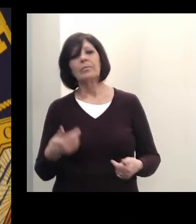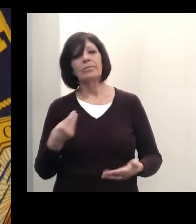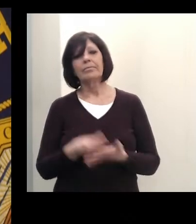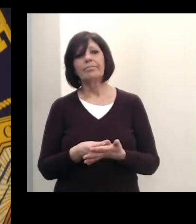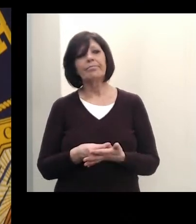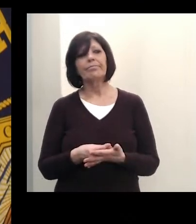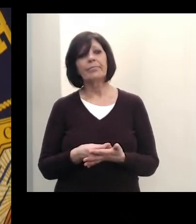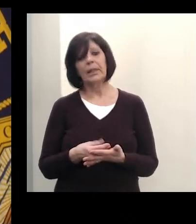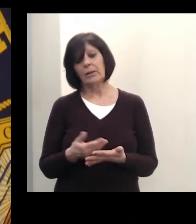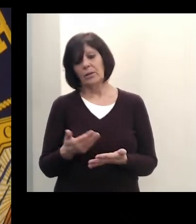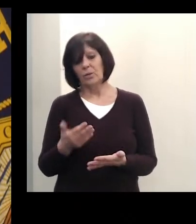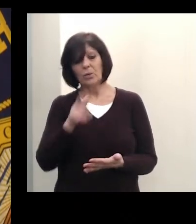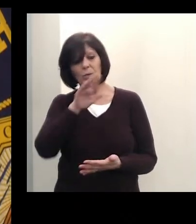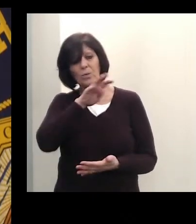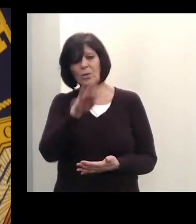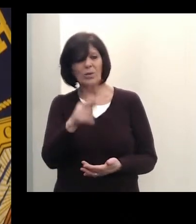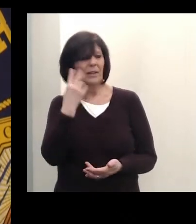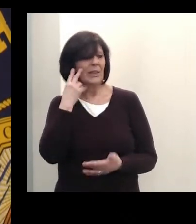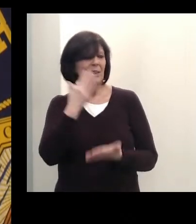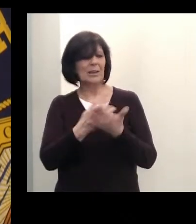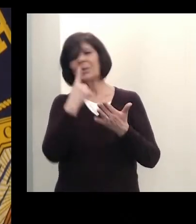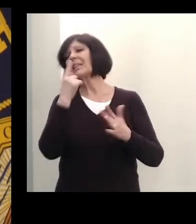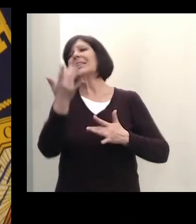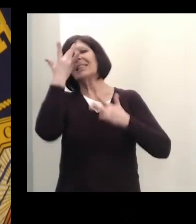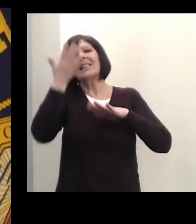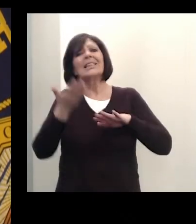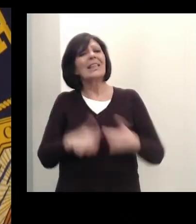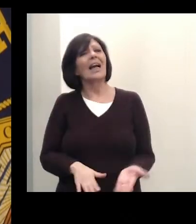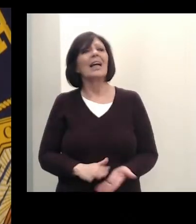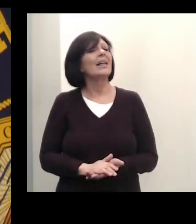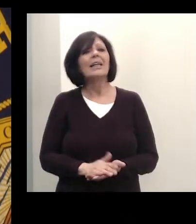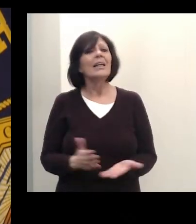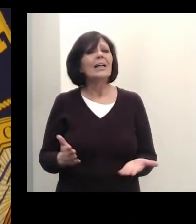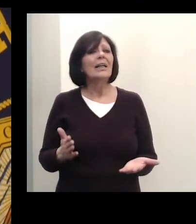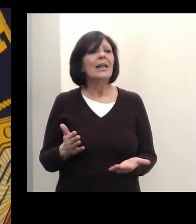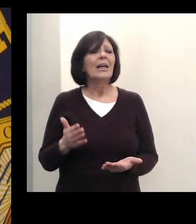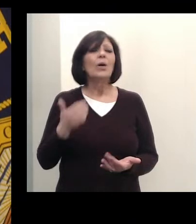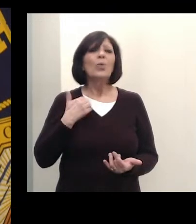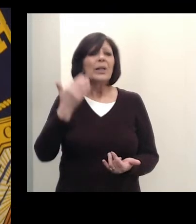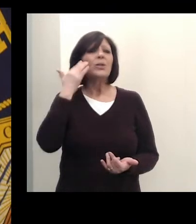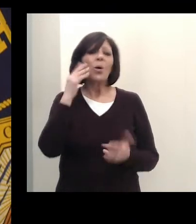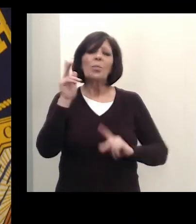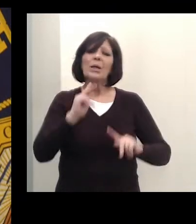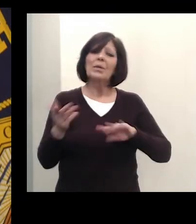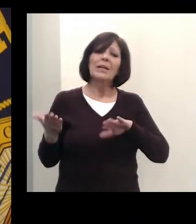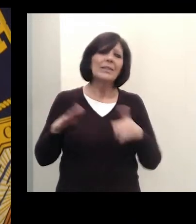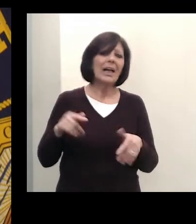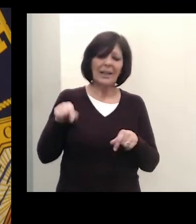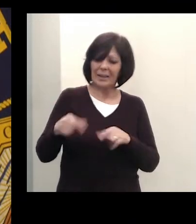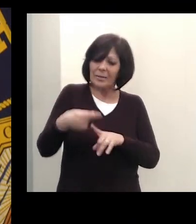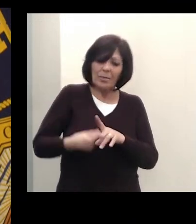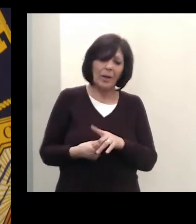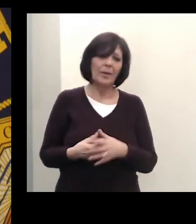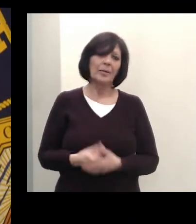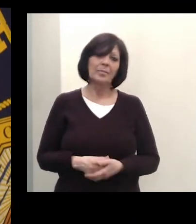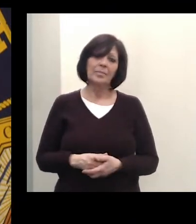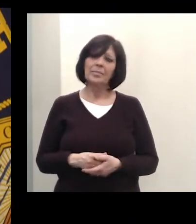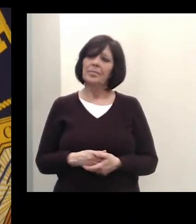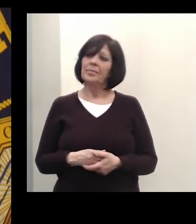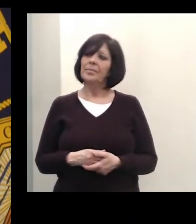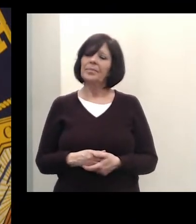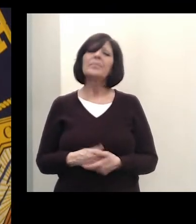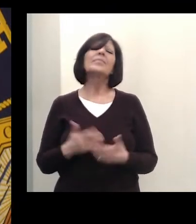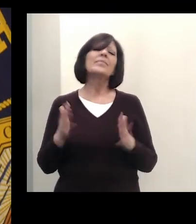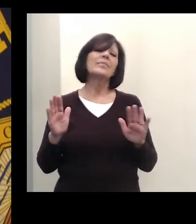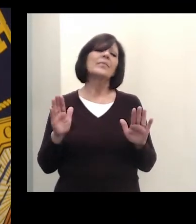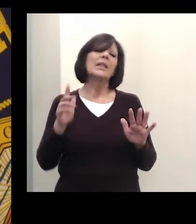die. 105 people died in a 2-week period, and that's through the 20th, and we know more people have died since then. Let's just get through